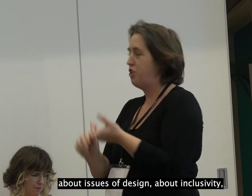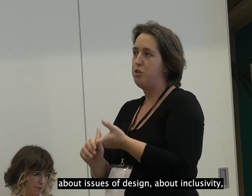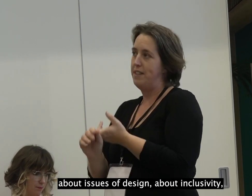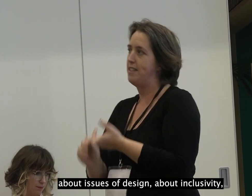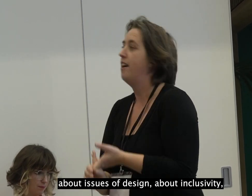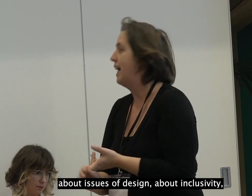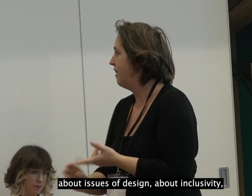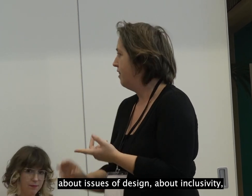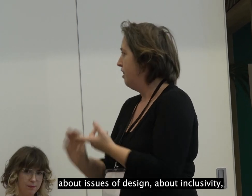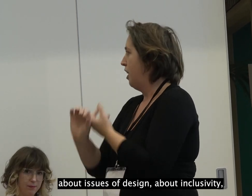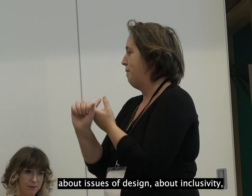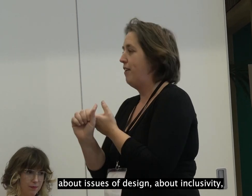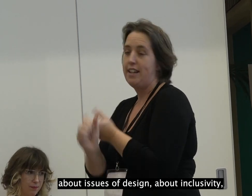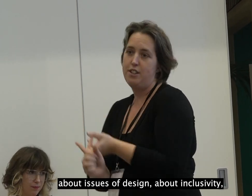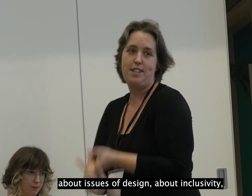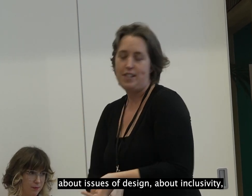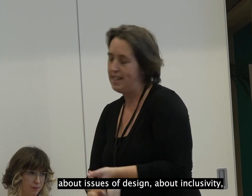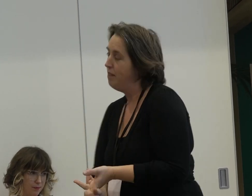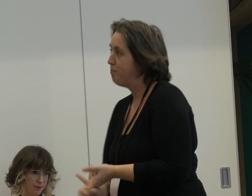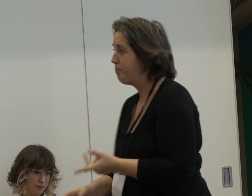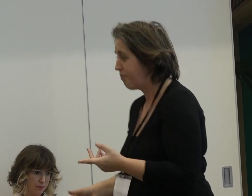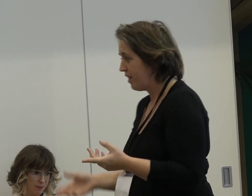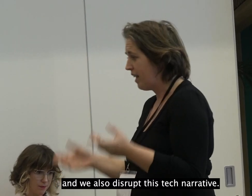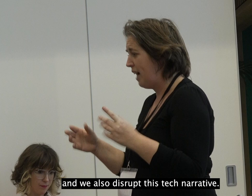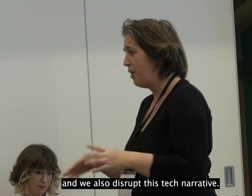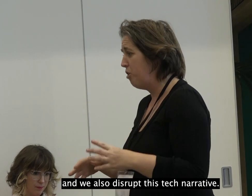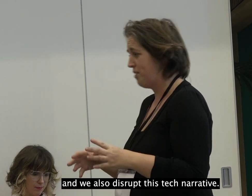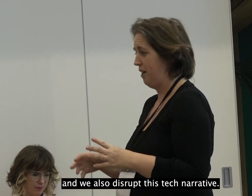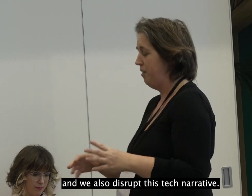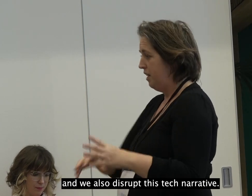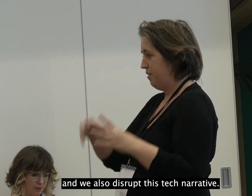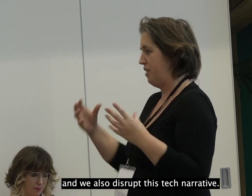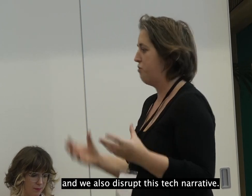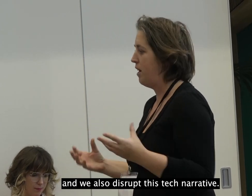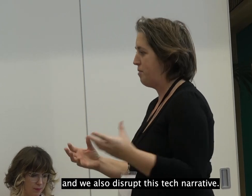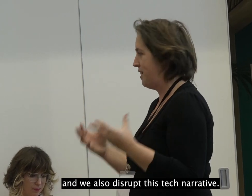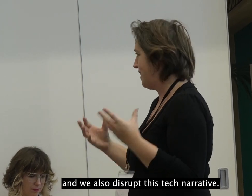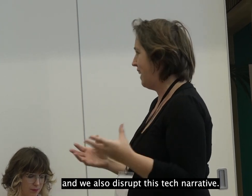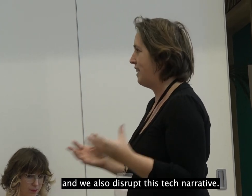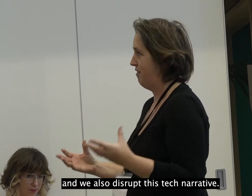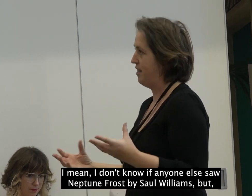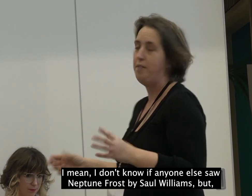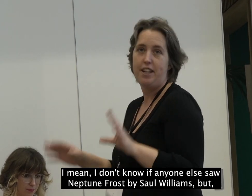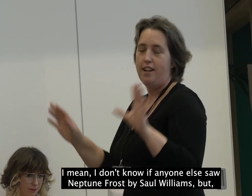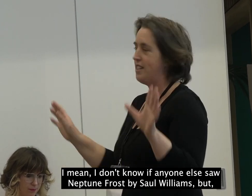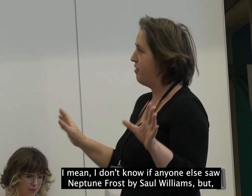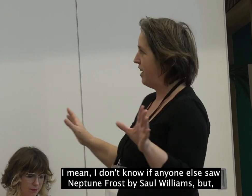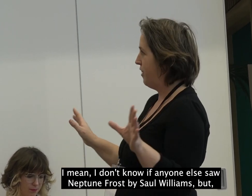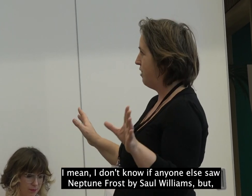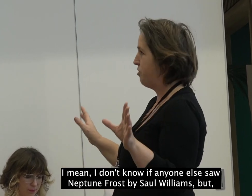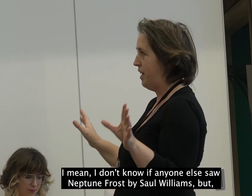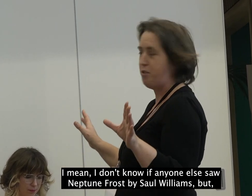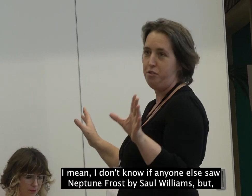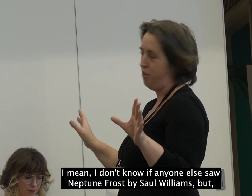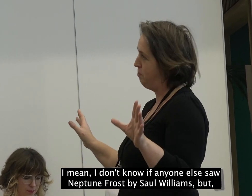about issues of design, about inclusivity. And we also disrupt this tech narrative. I mean, I don't know if anyone